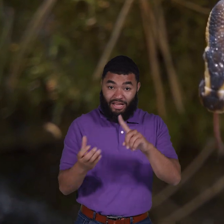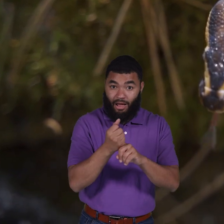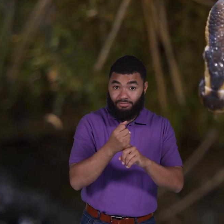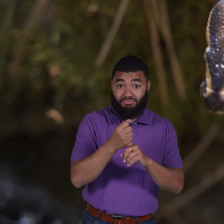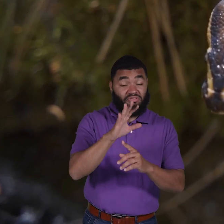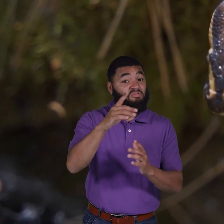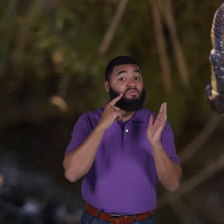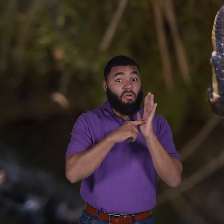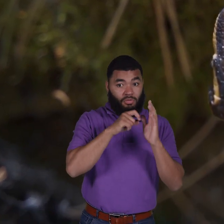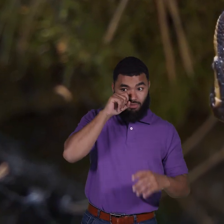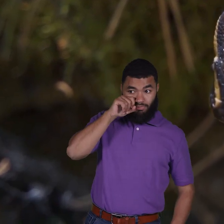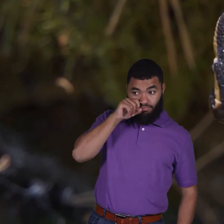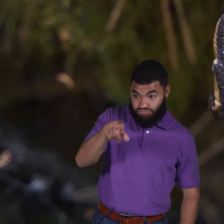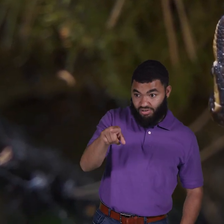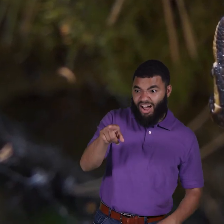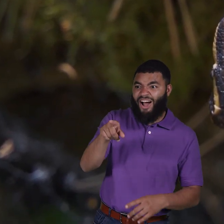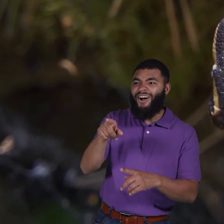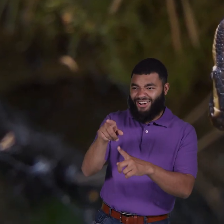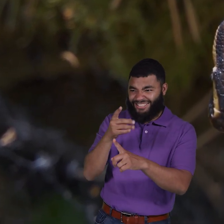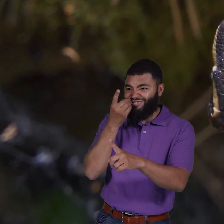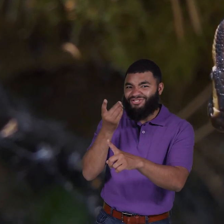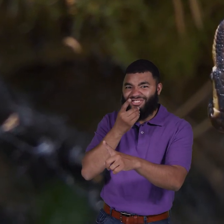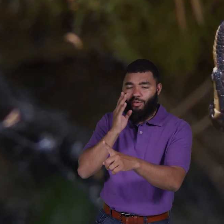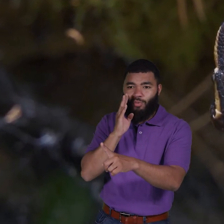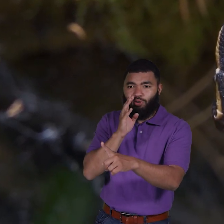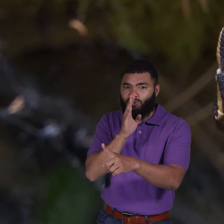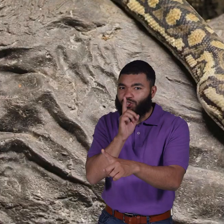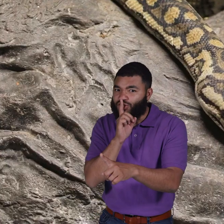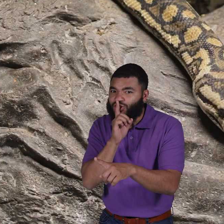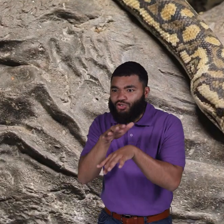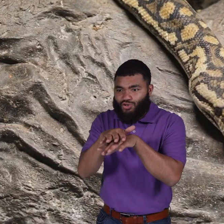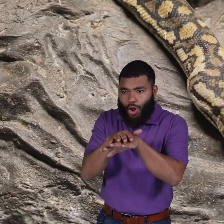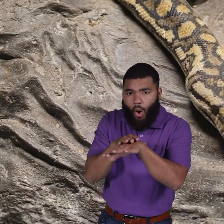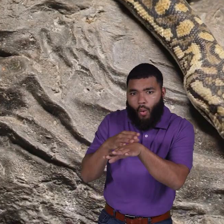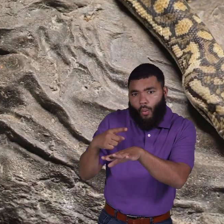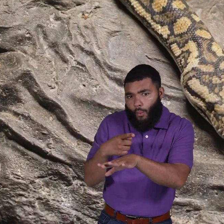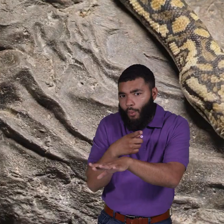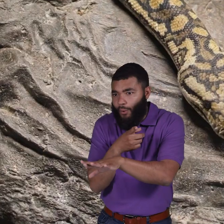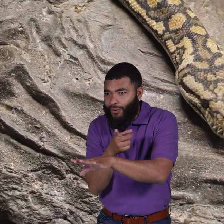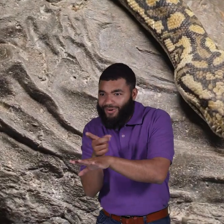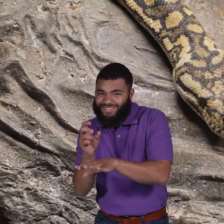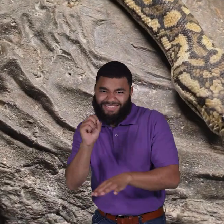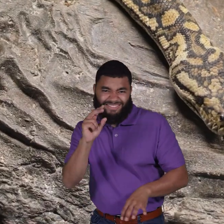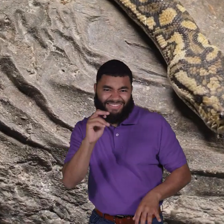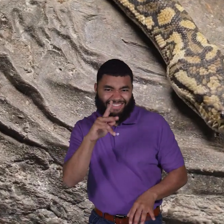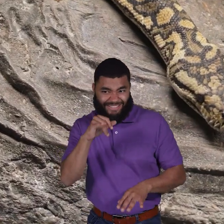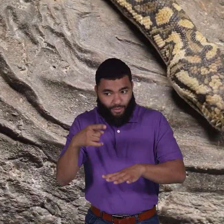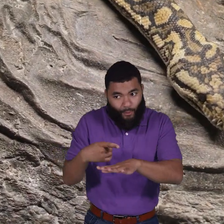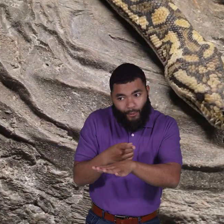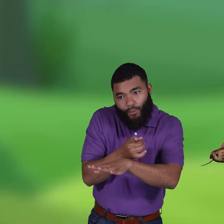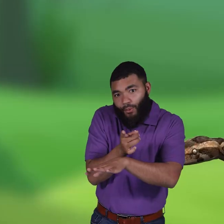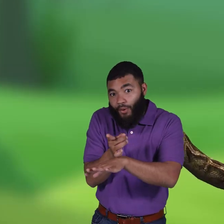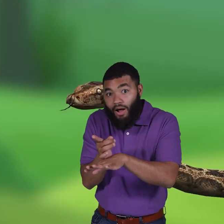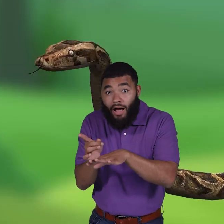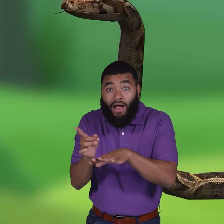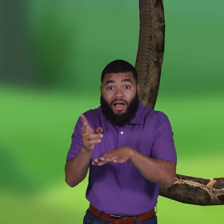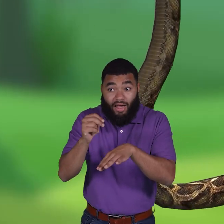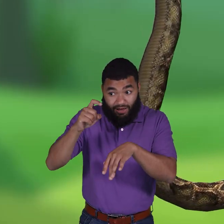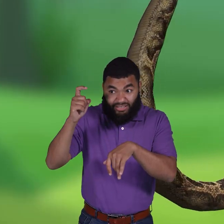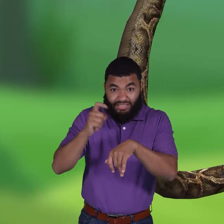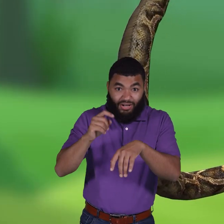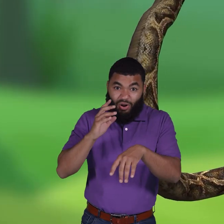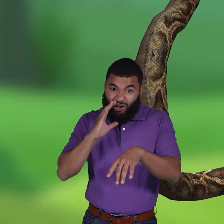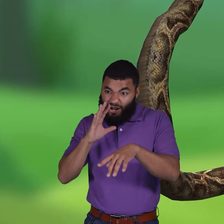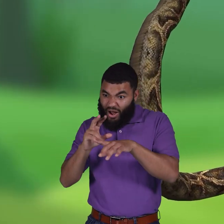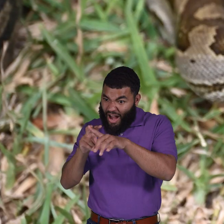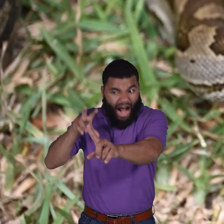dinner, it slowly and silently approaches, being very sneaky. Then it strikes out